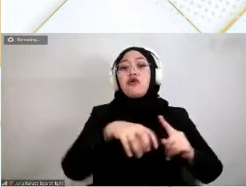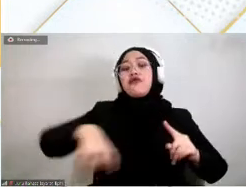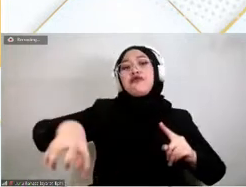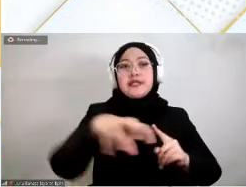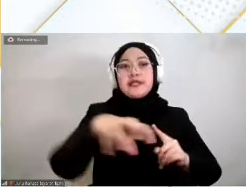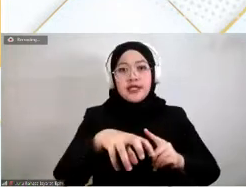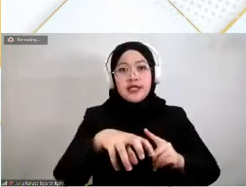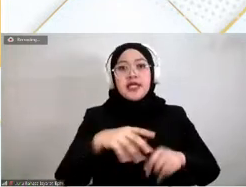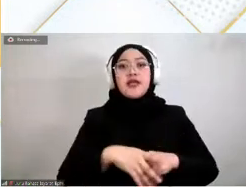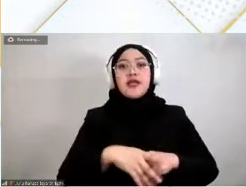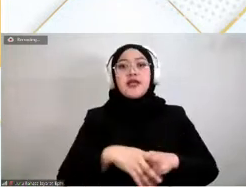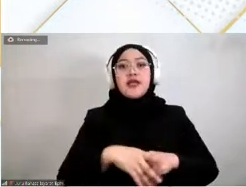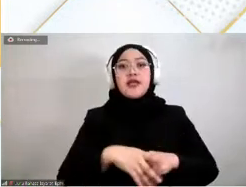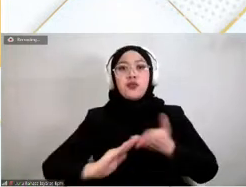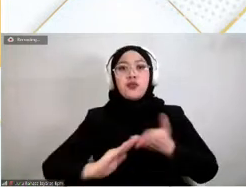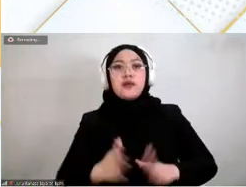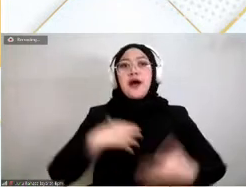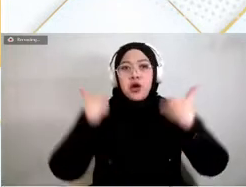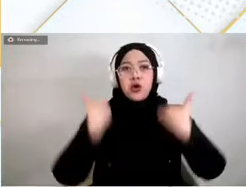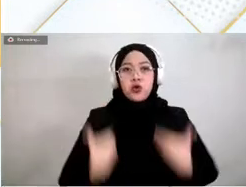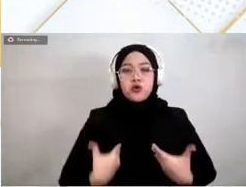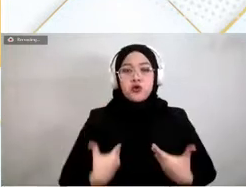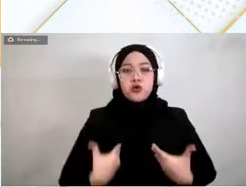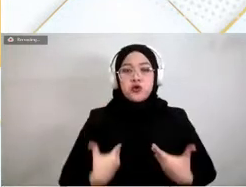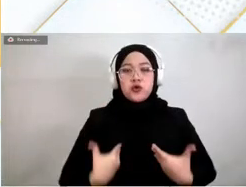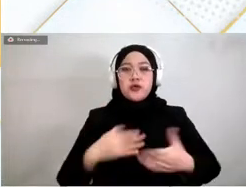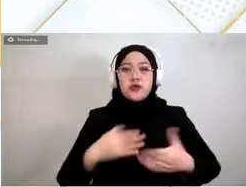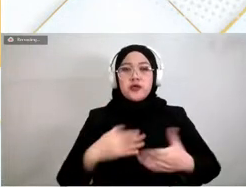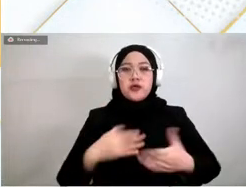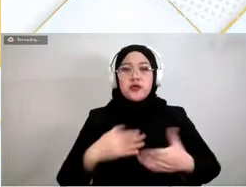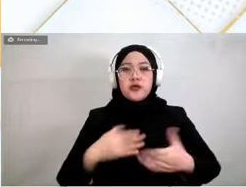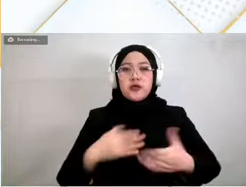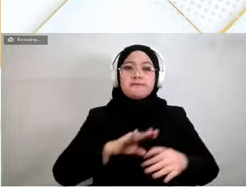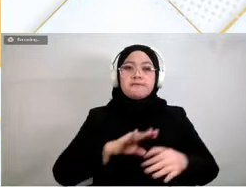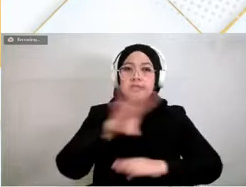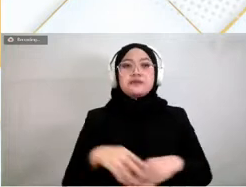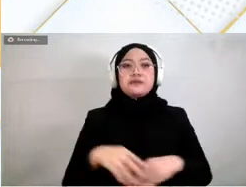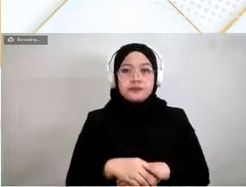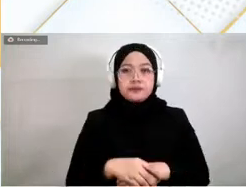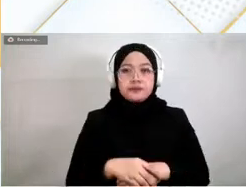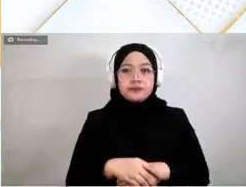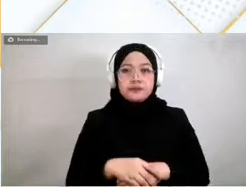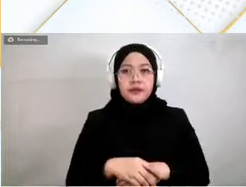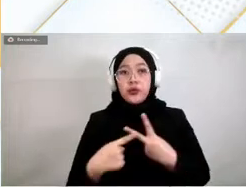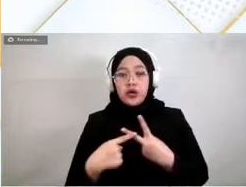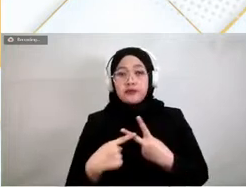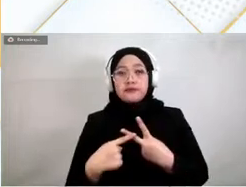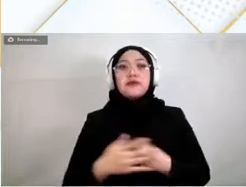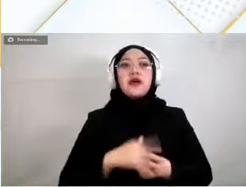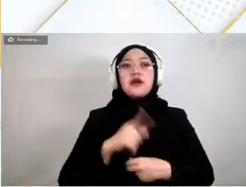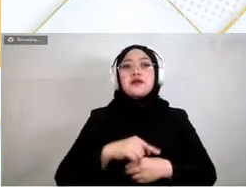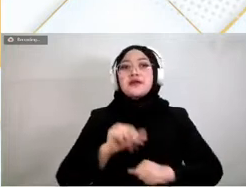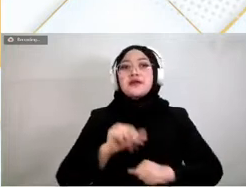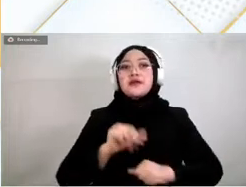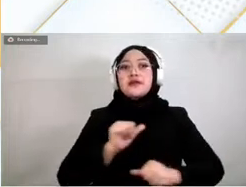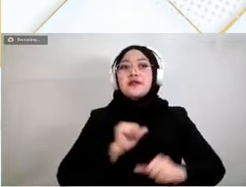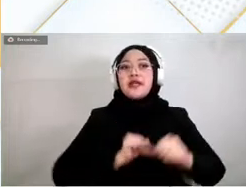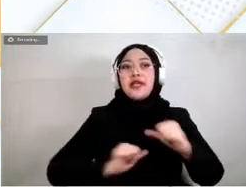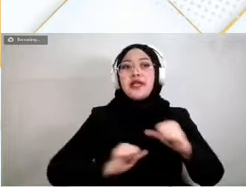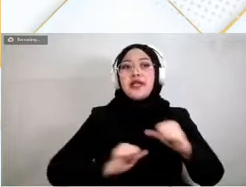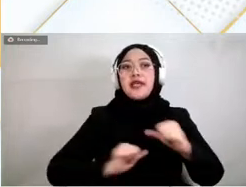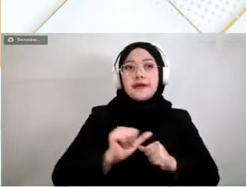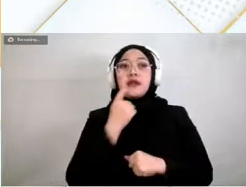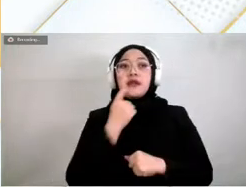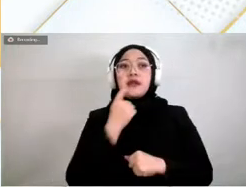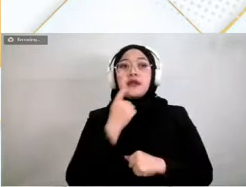of human rights. Translating such framework into action in the wake of certain criminal activities in